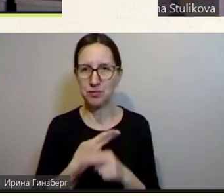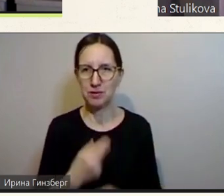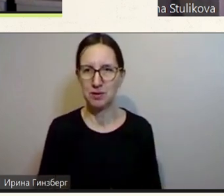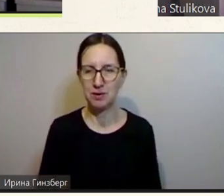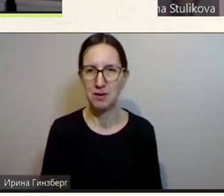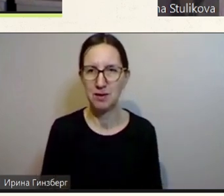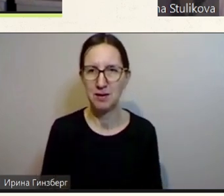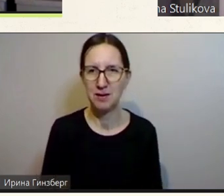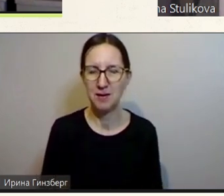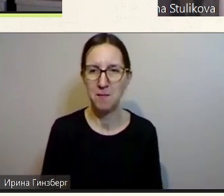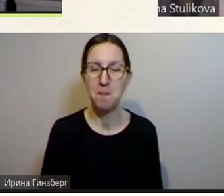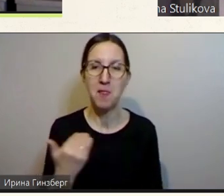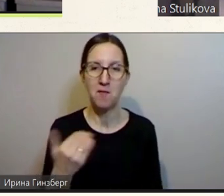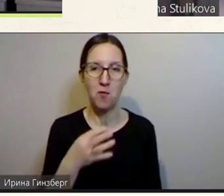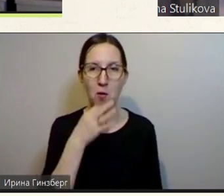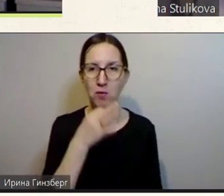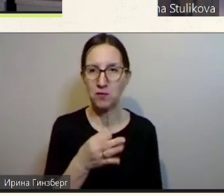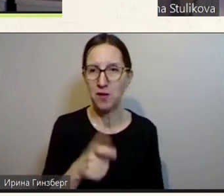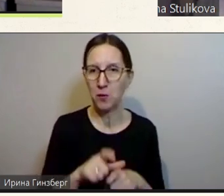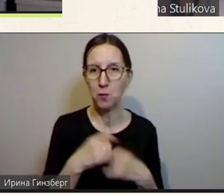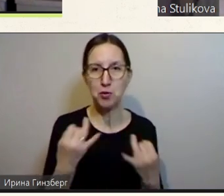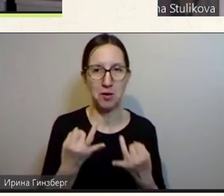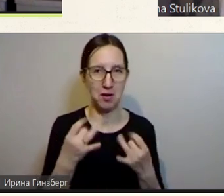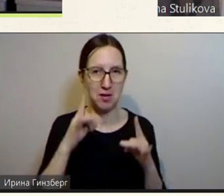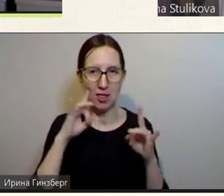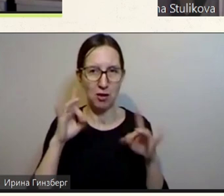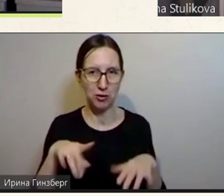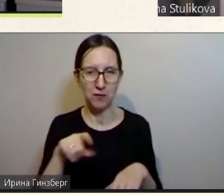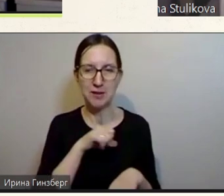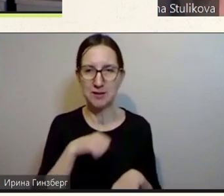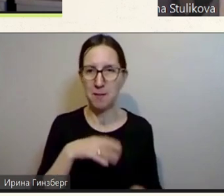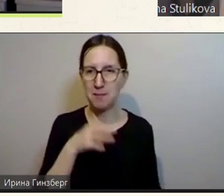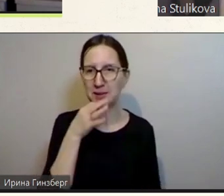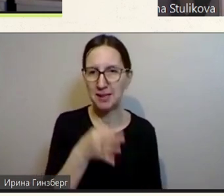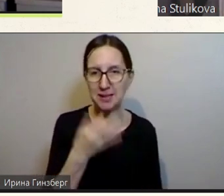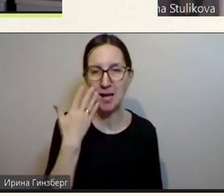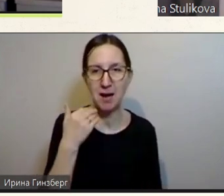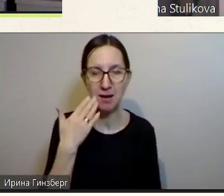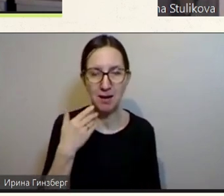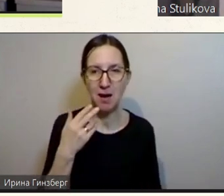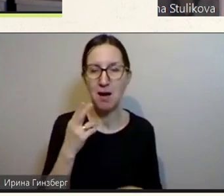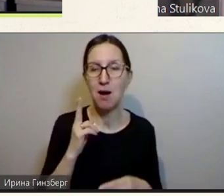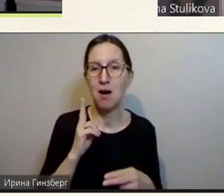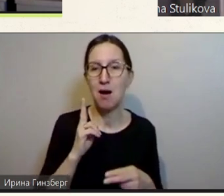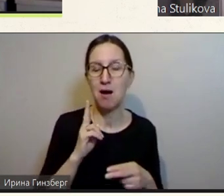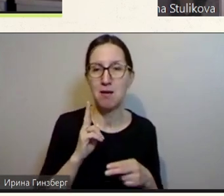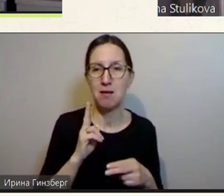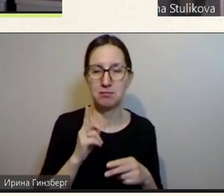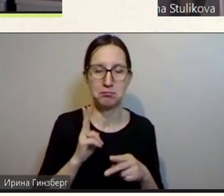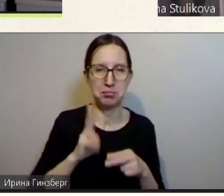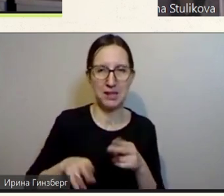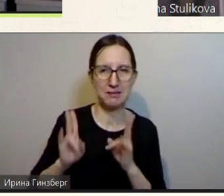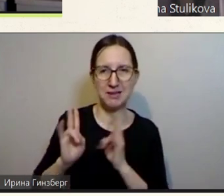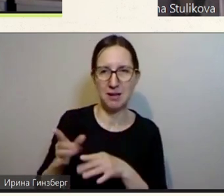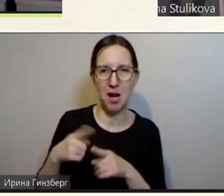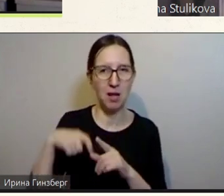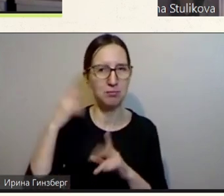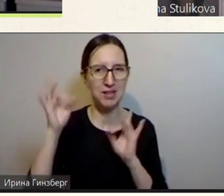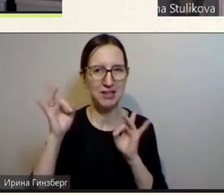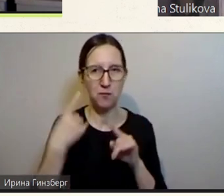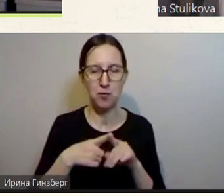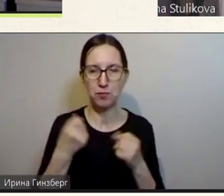Thank you so much for your response. That is very unexpected. And I really love that you said when you